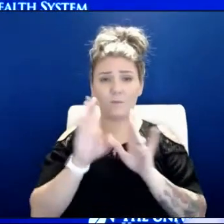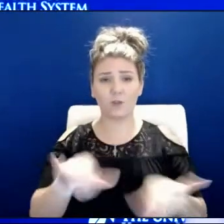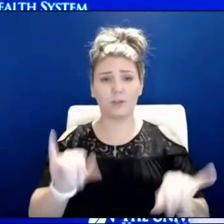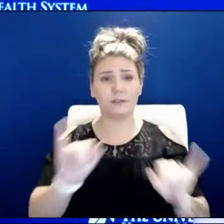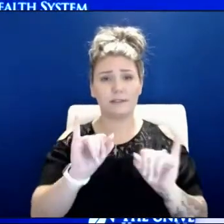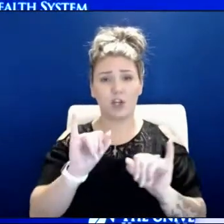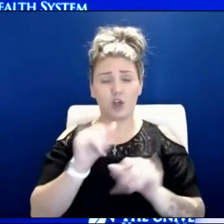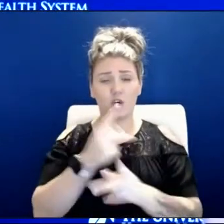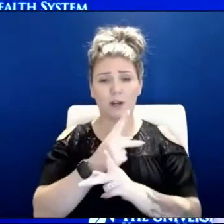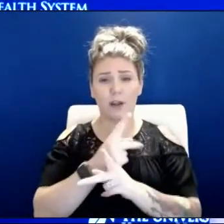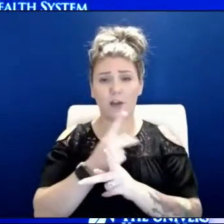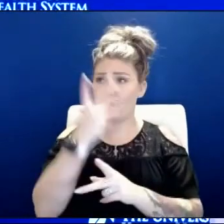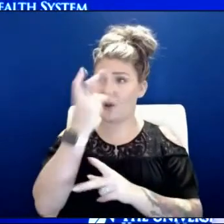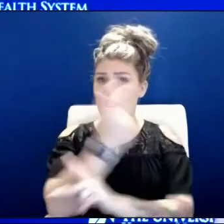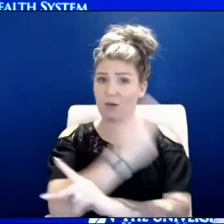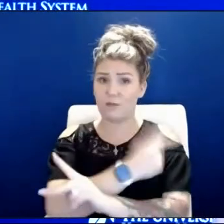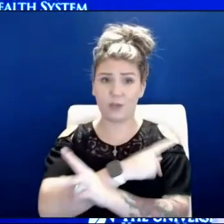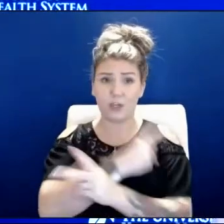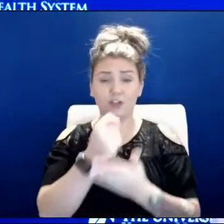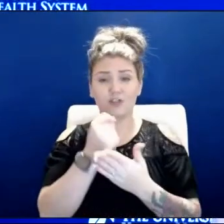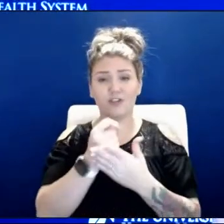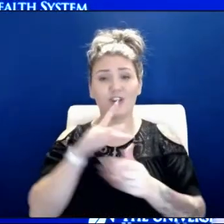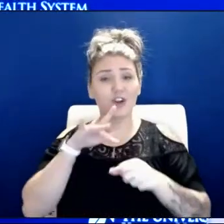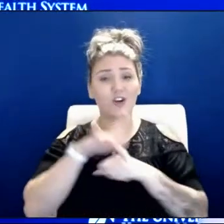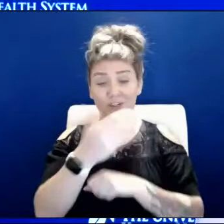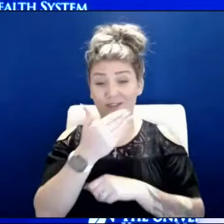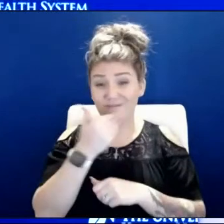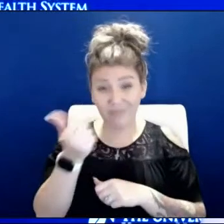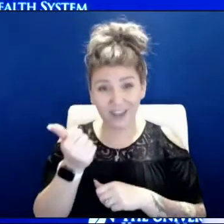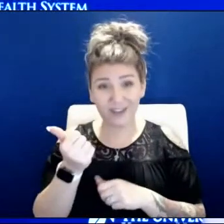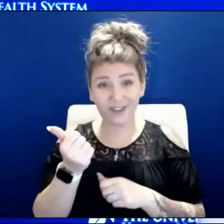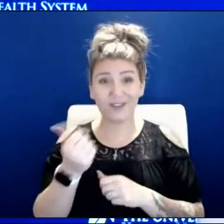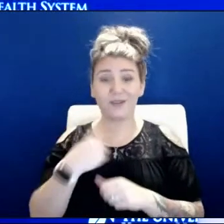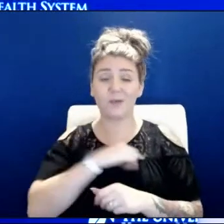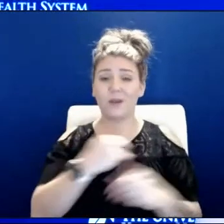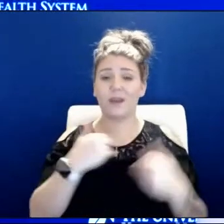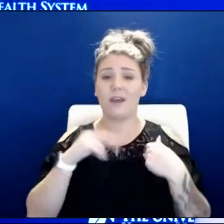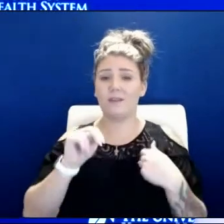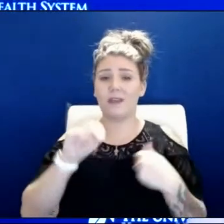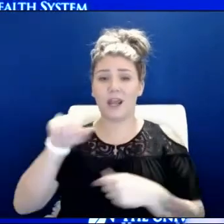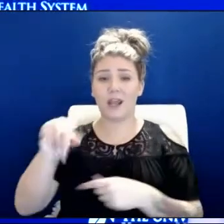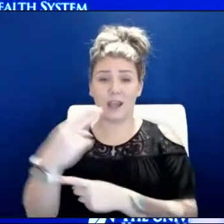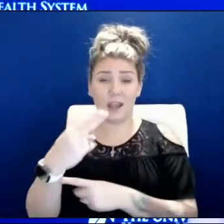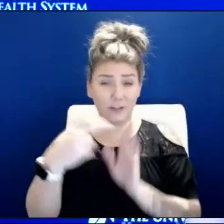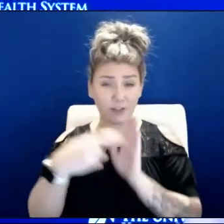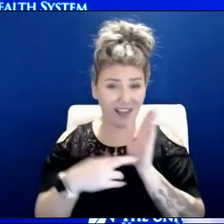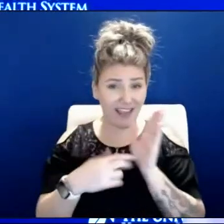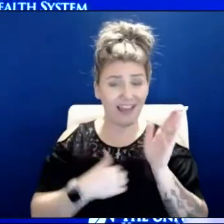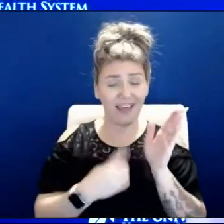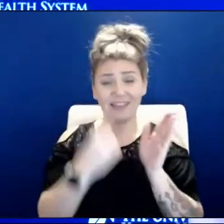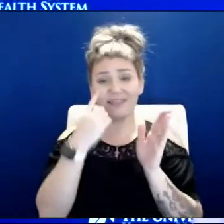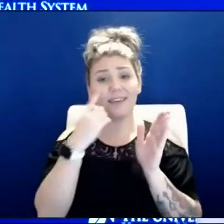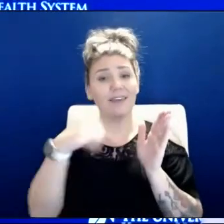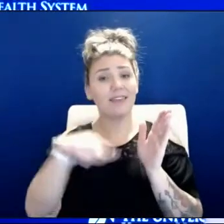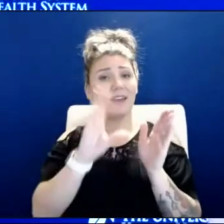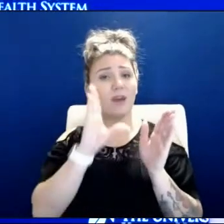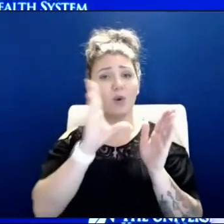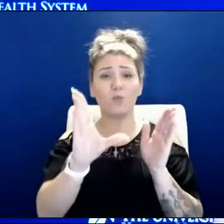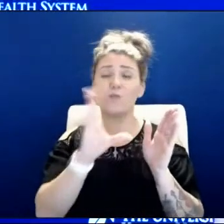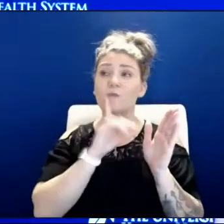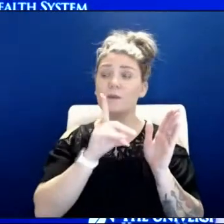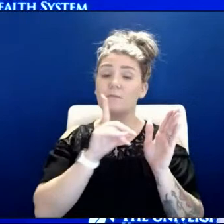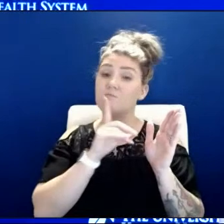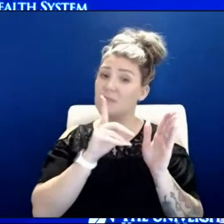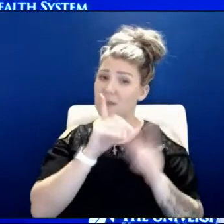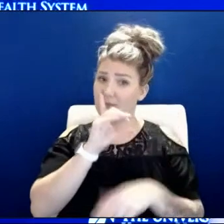treatment. And again, earlier is better. We have the NIH guidelines. I think they would really be cemented as current